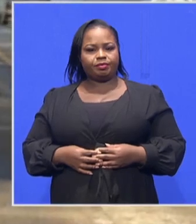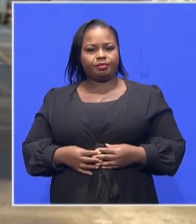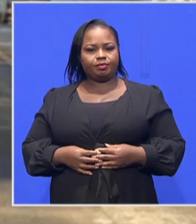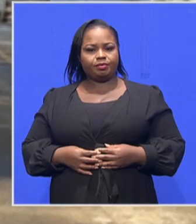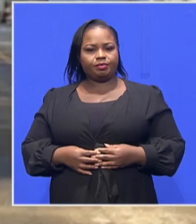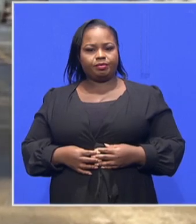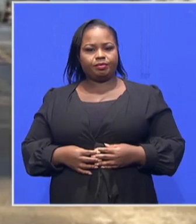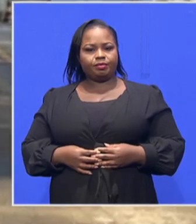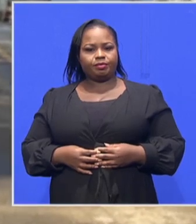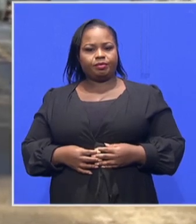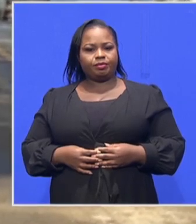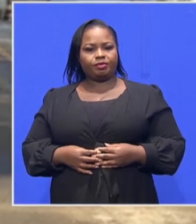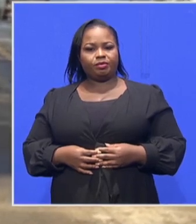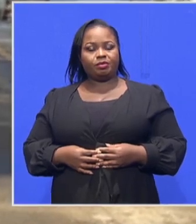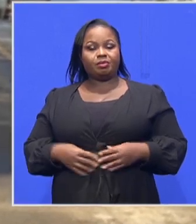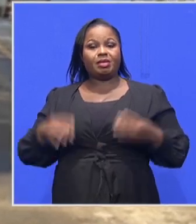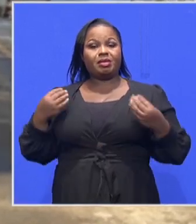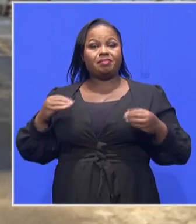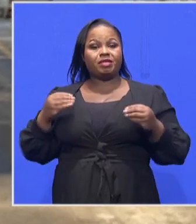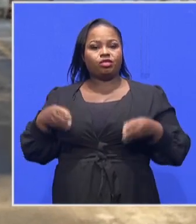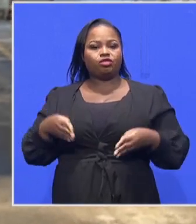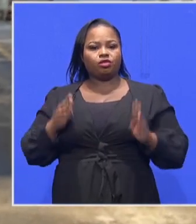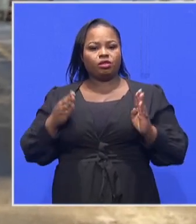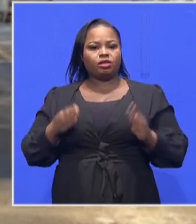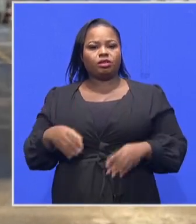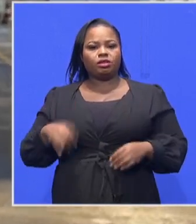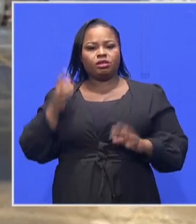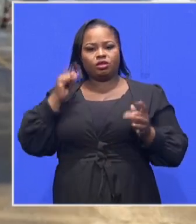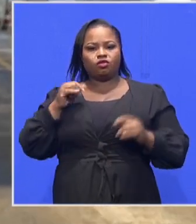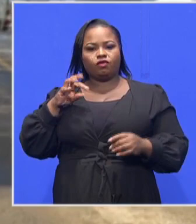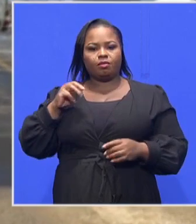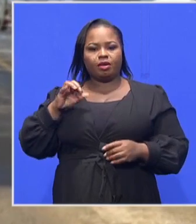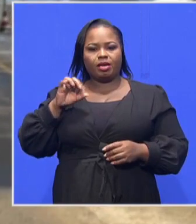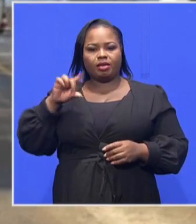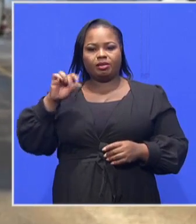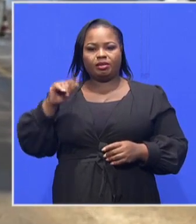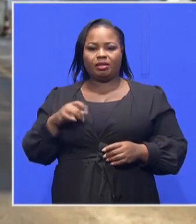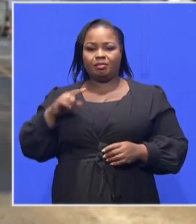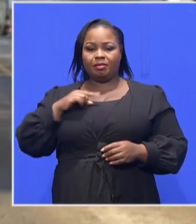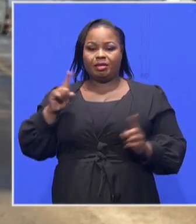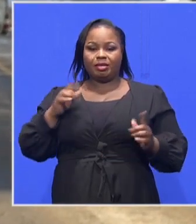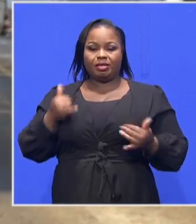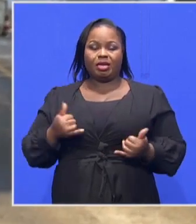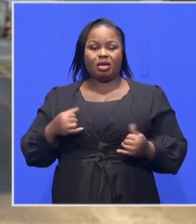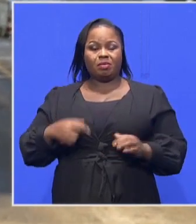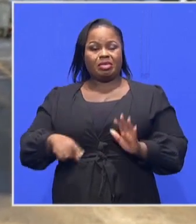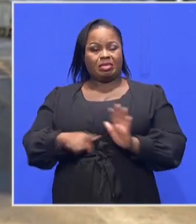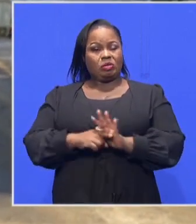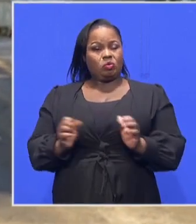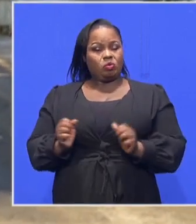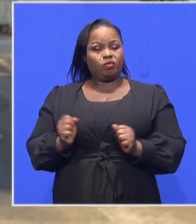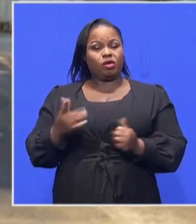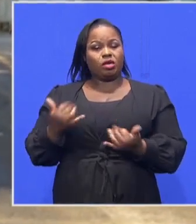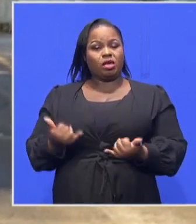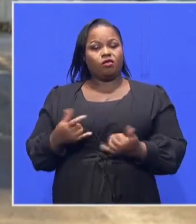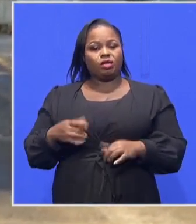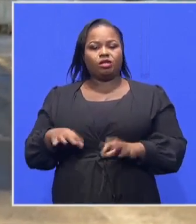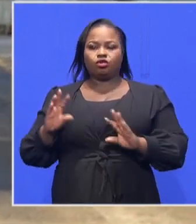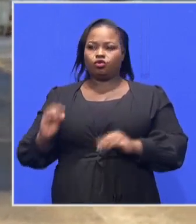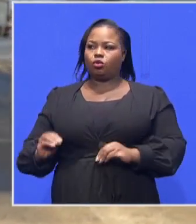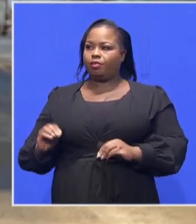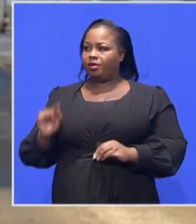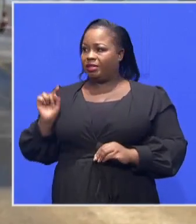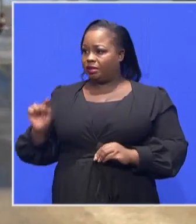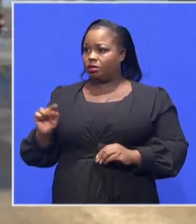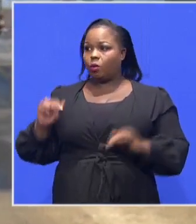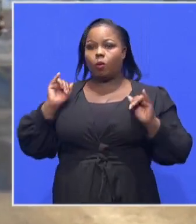Normally be one of the busiest streets in the city of Malatya, but it is now really ground zero for the rescue operation here. This was one of the